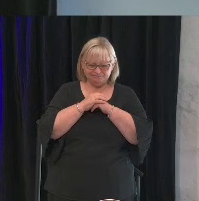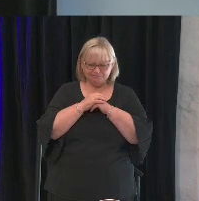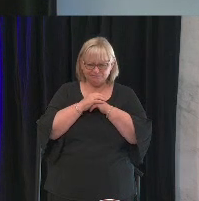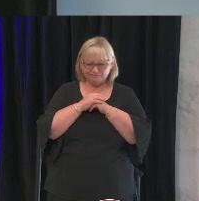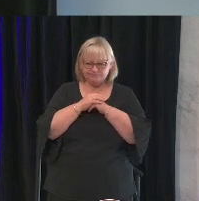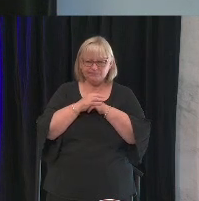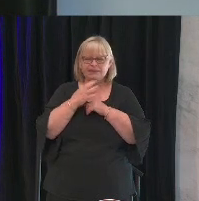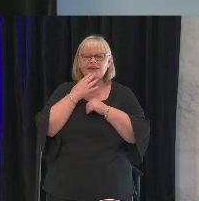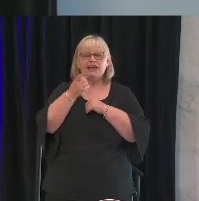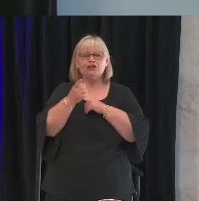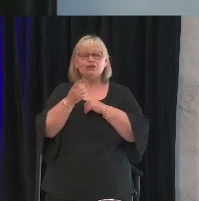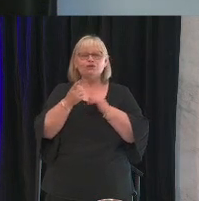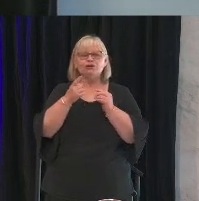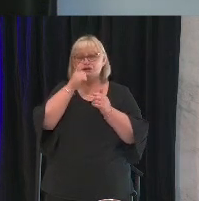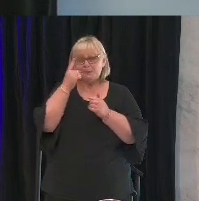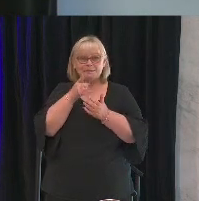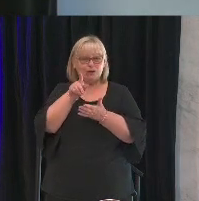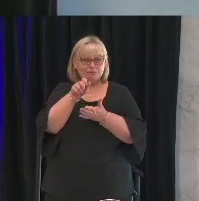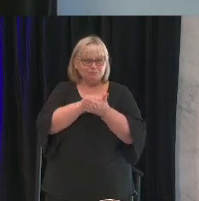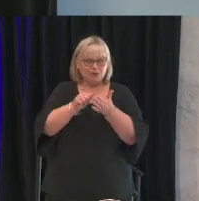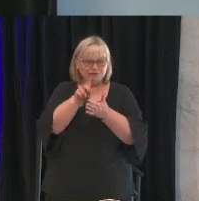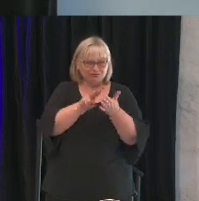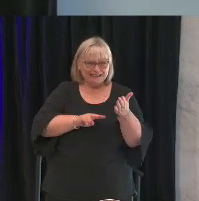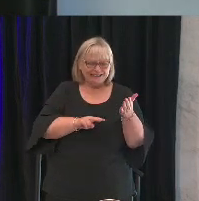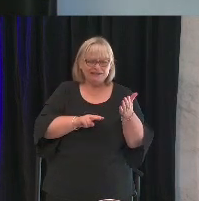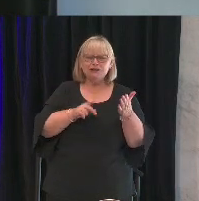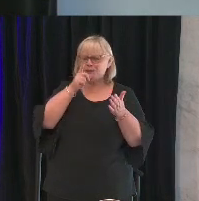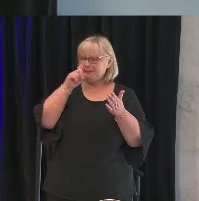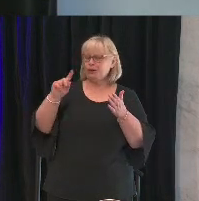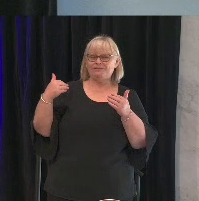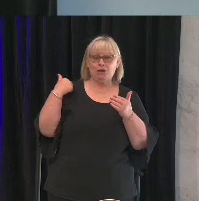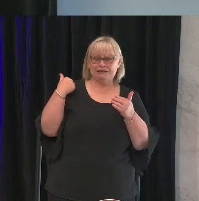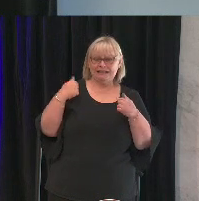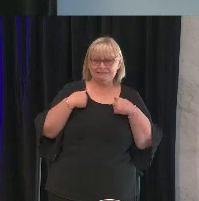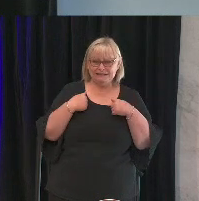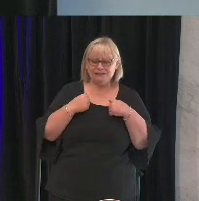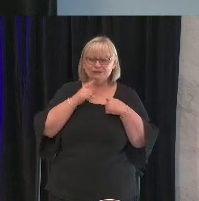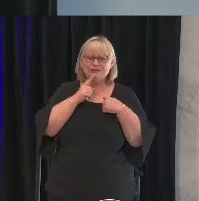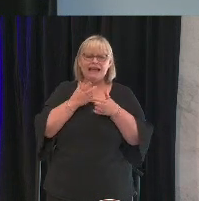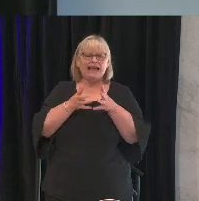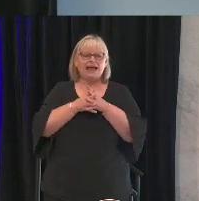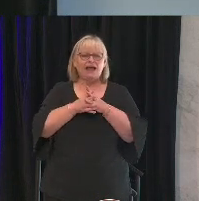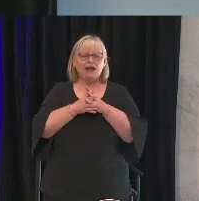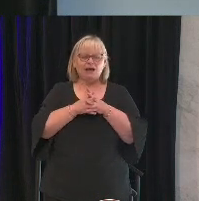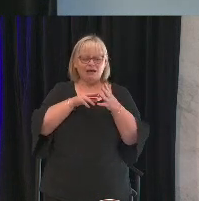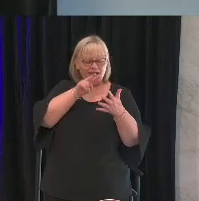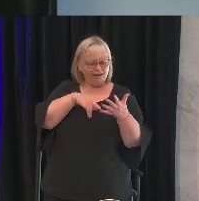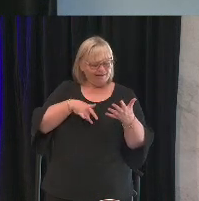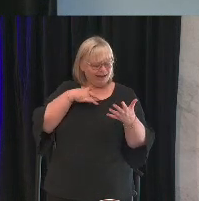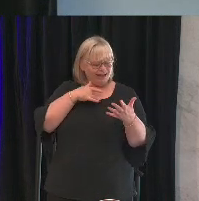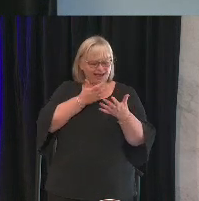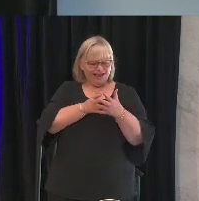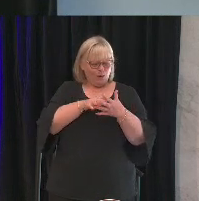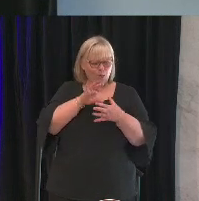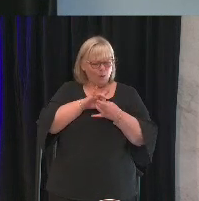Thank you to the readers who have read my book, to those who have reached out and said how it felt to read it and how it resonated